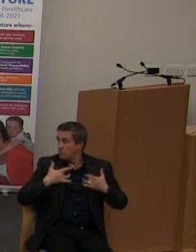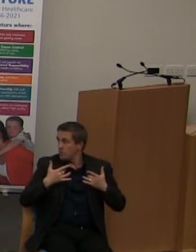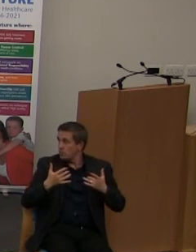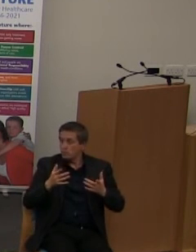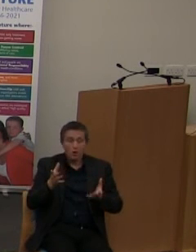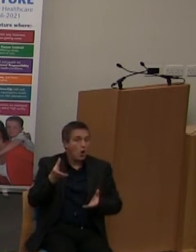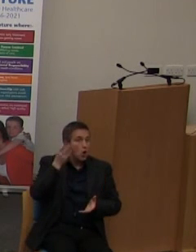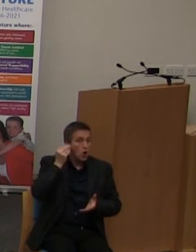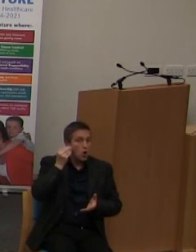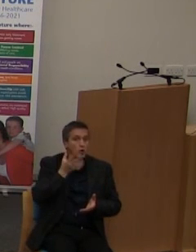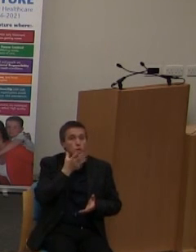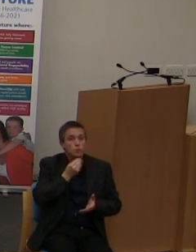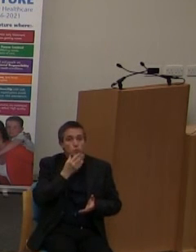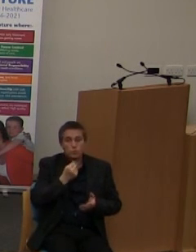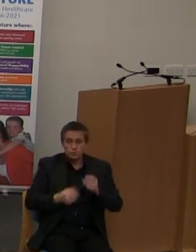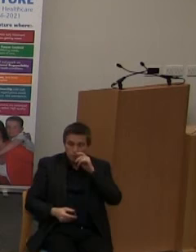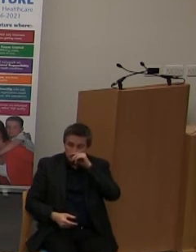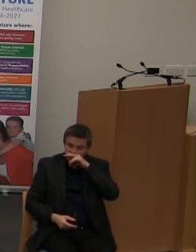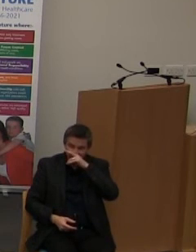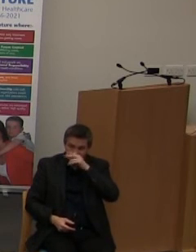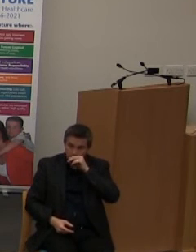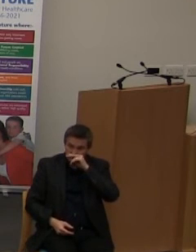and taken forward, and that we respond adequately to it. Thank you.